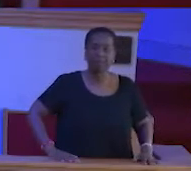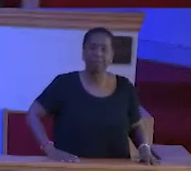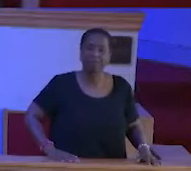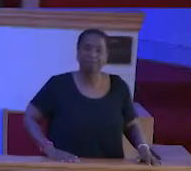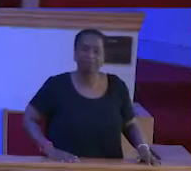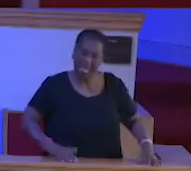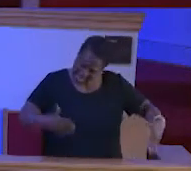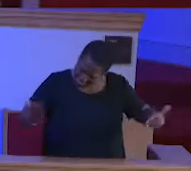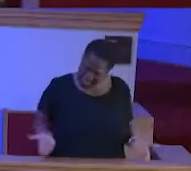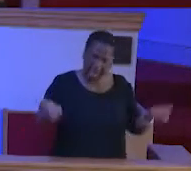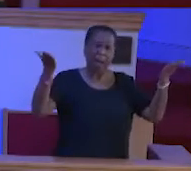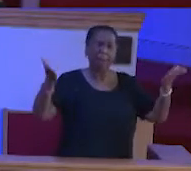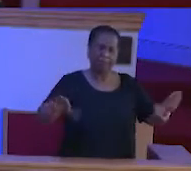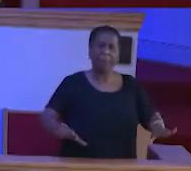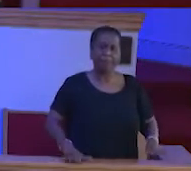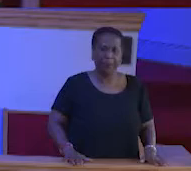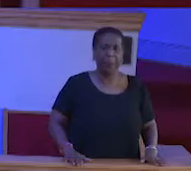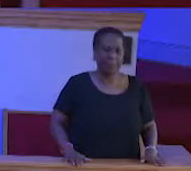Get up.